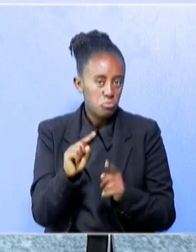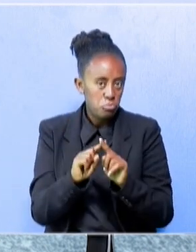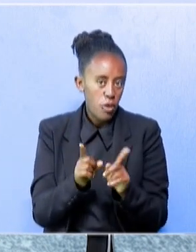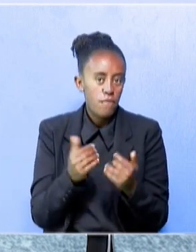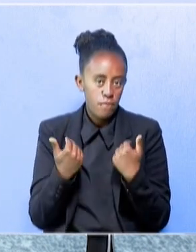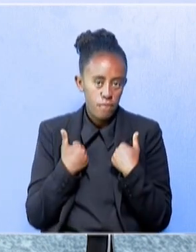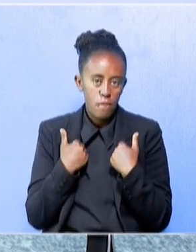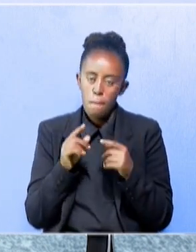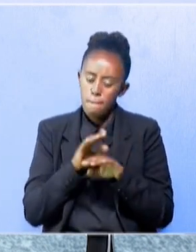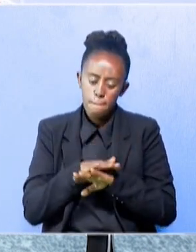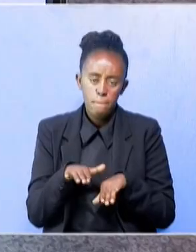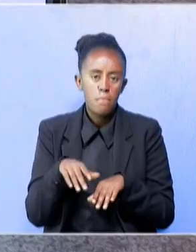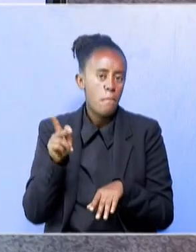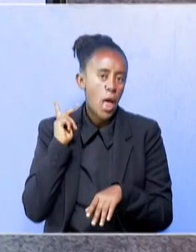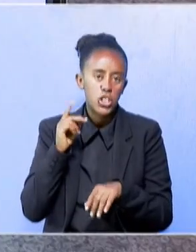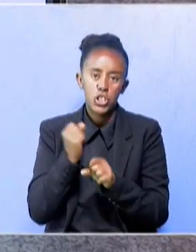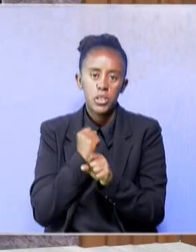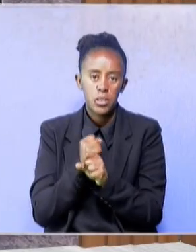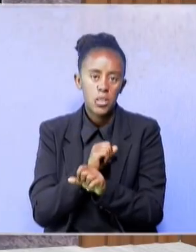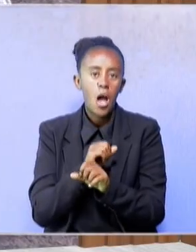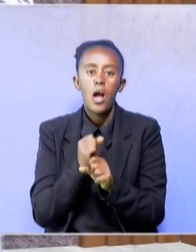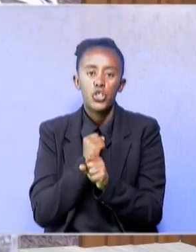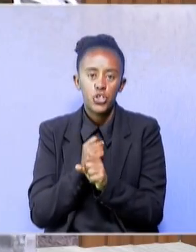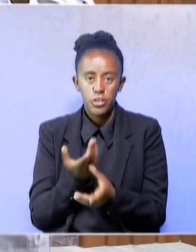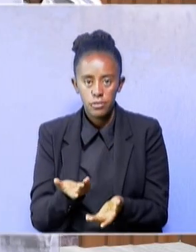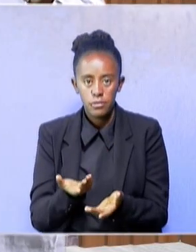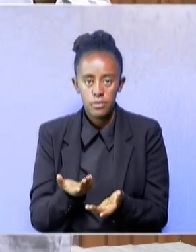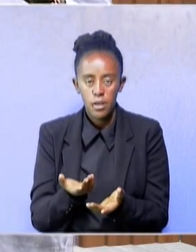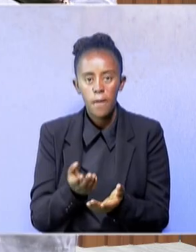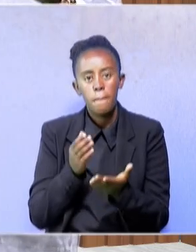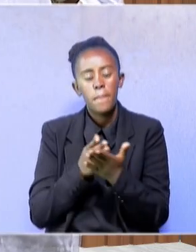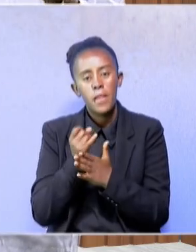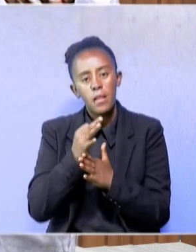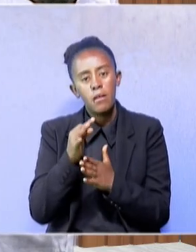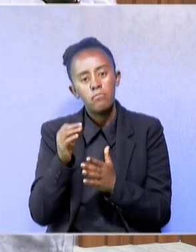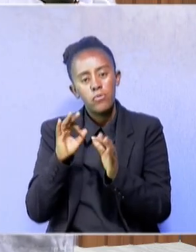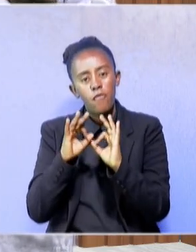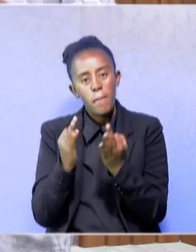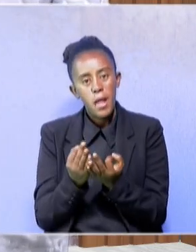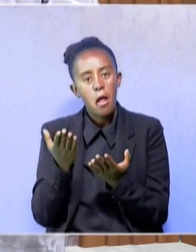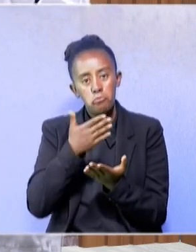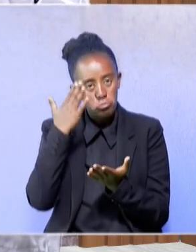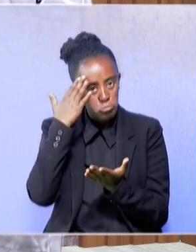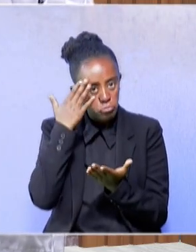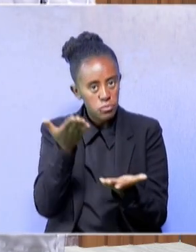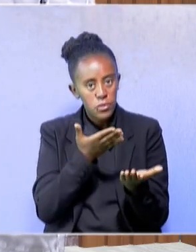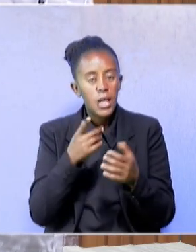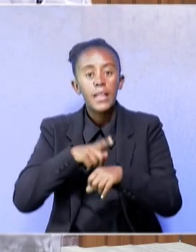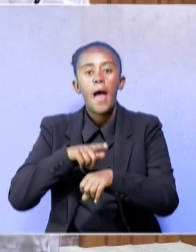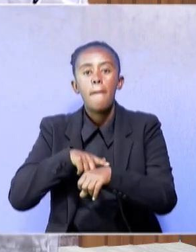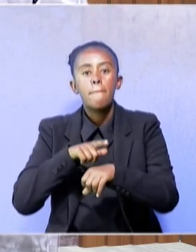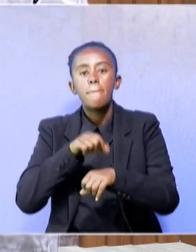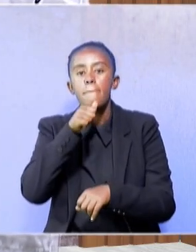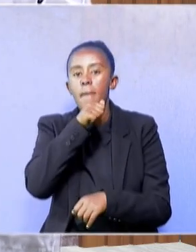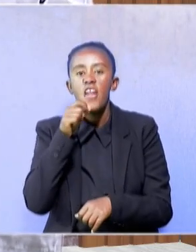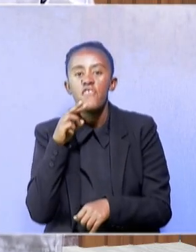Period. Past action. Now let's go and see some of the common and familiar time adverbs